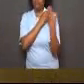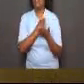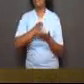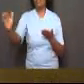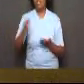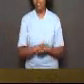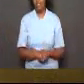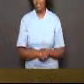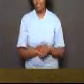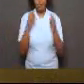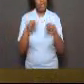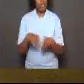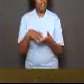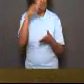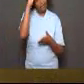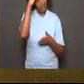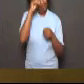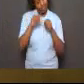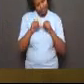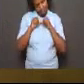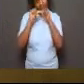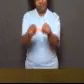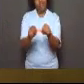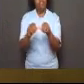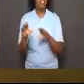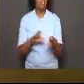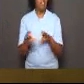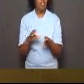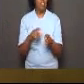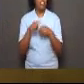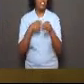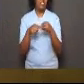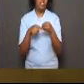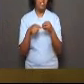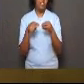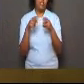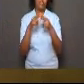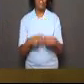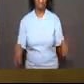In this lesson, we will continue to talk about federalism.